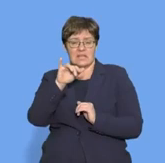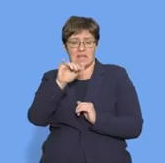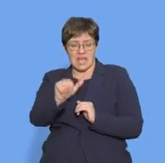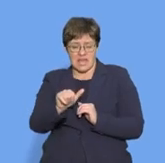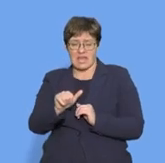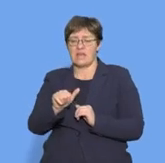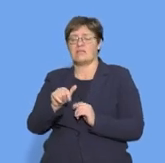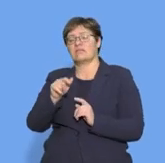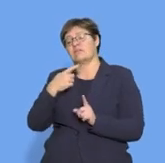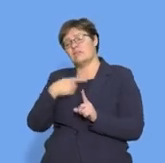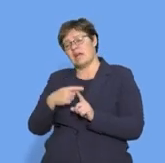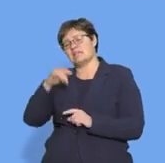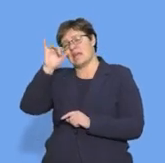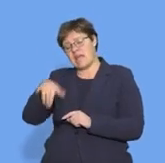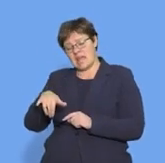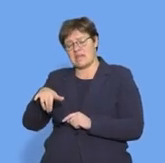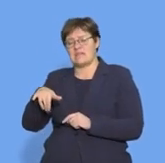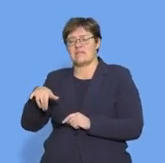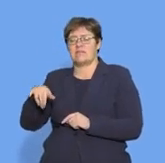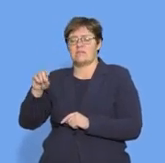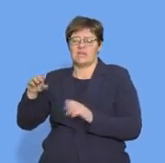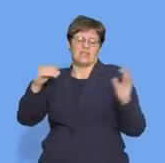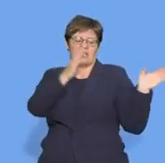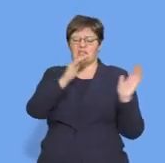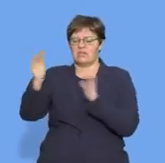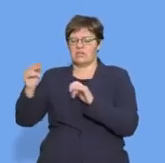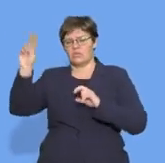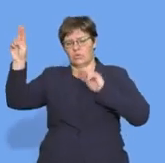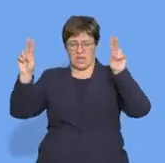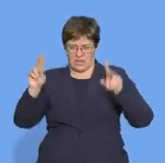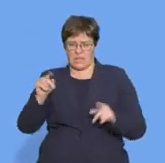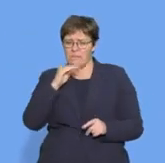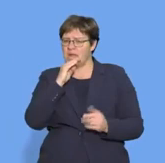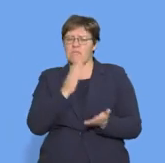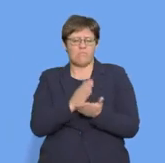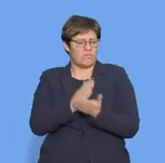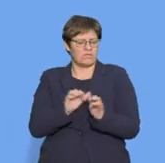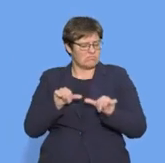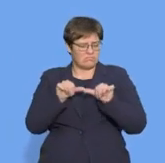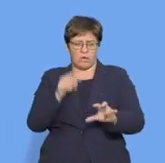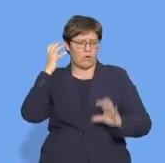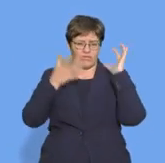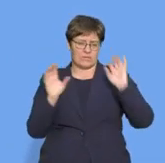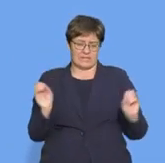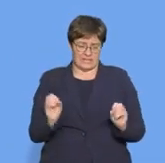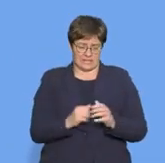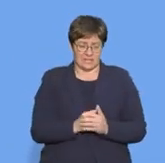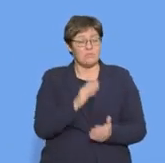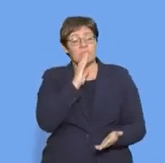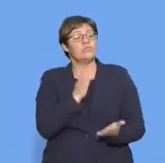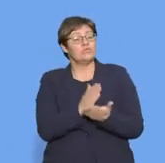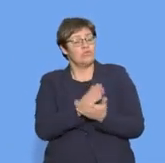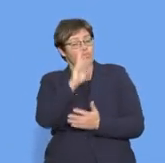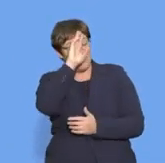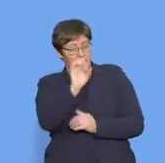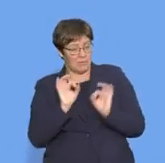y minus b all squared equal to r squared. From there, I promise you, nothing will ever confuse you with this. Just make sure